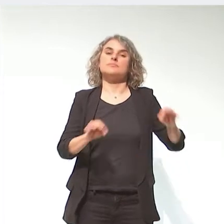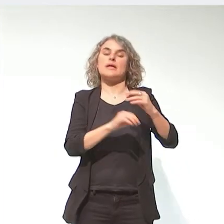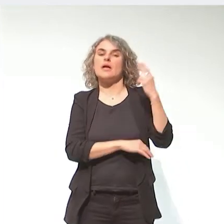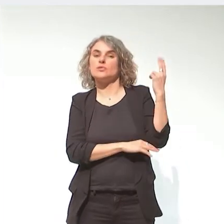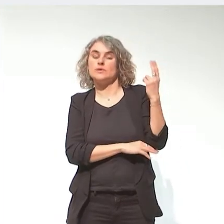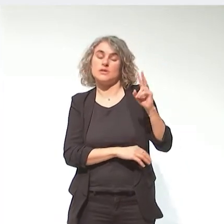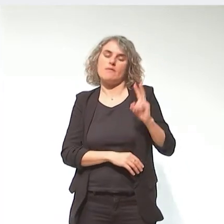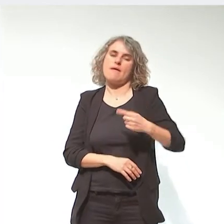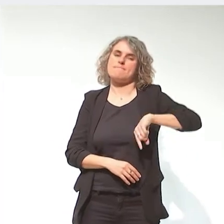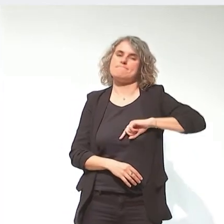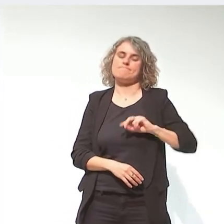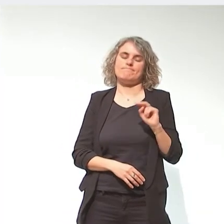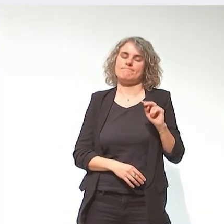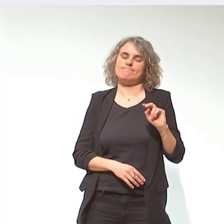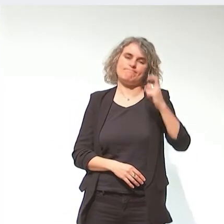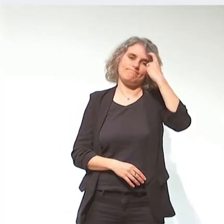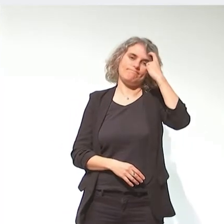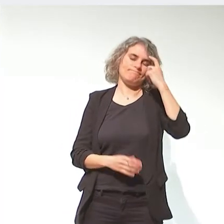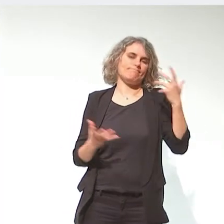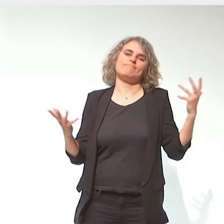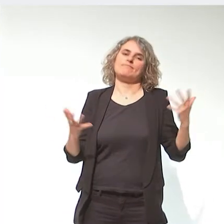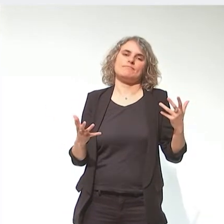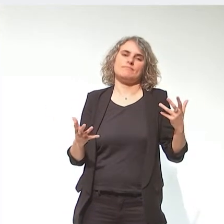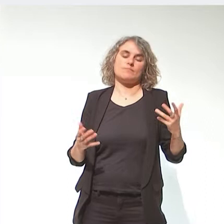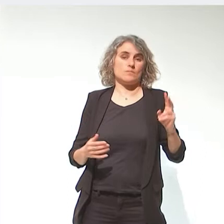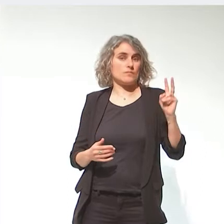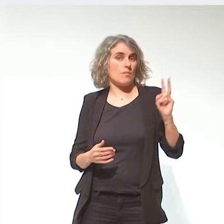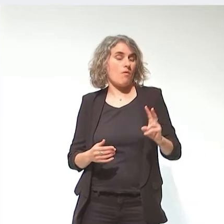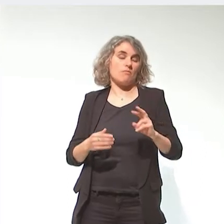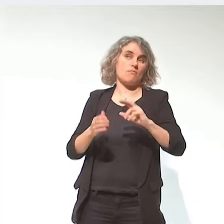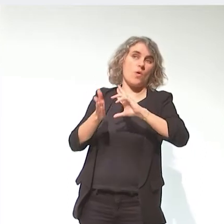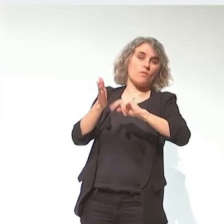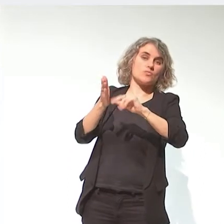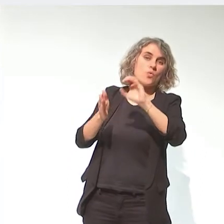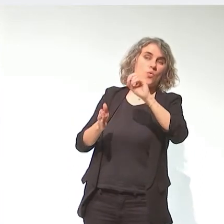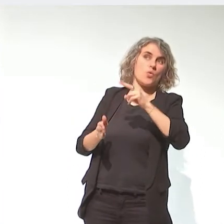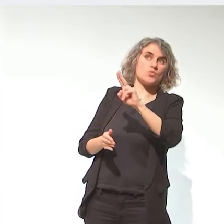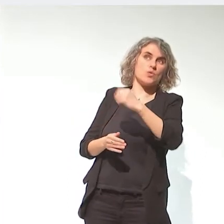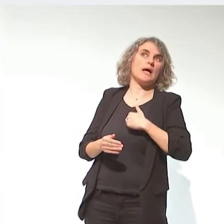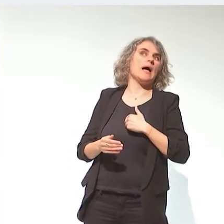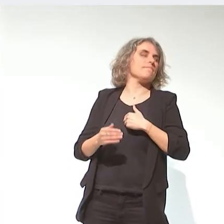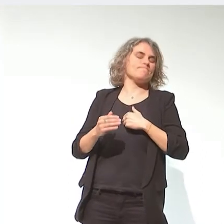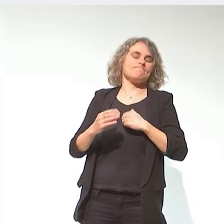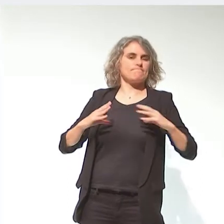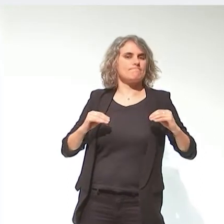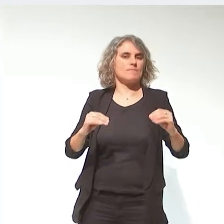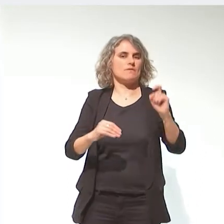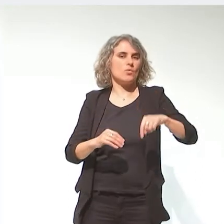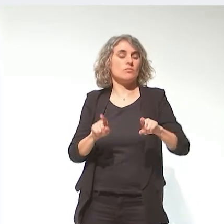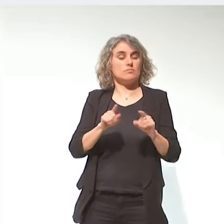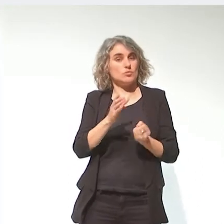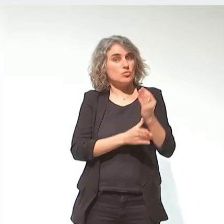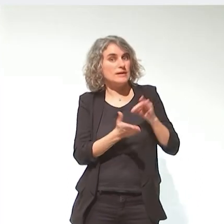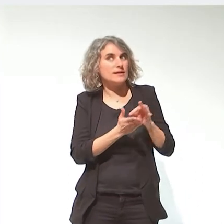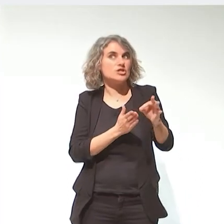continuous implementation of both the Convention and also EU strategy is very important in order